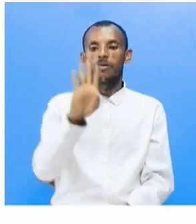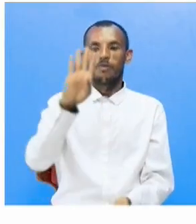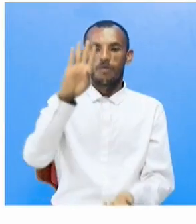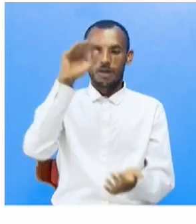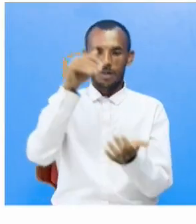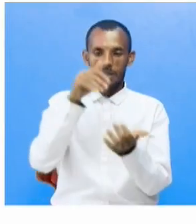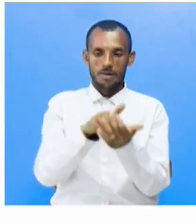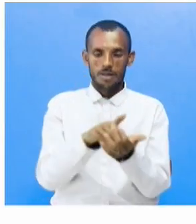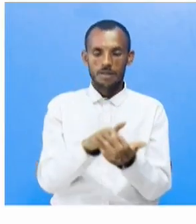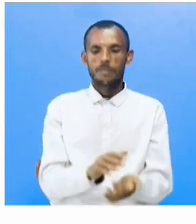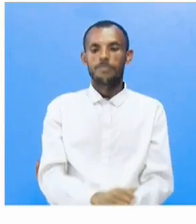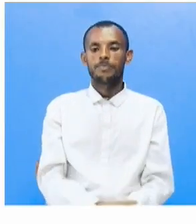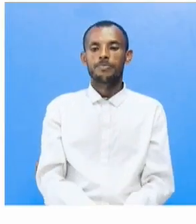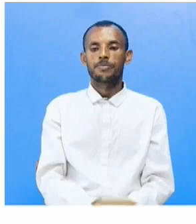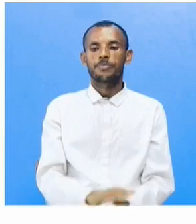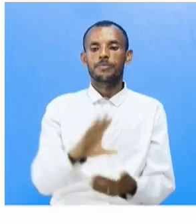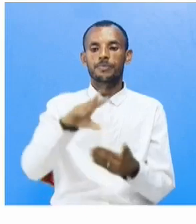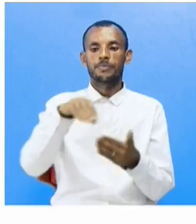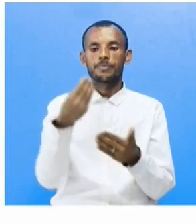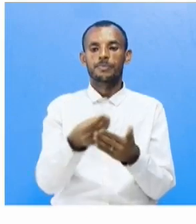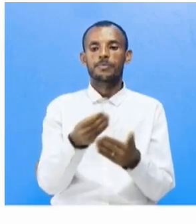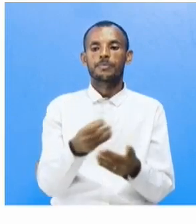4,000